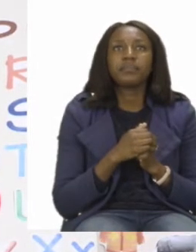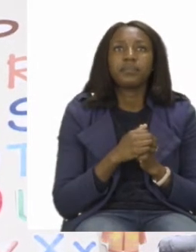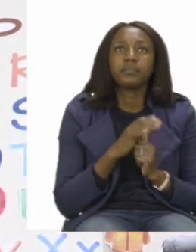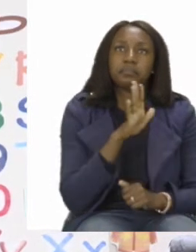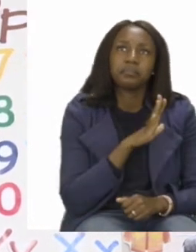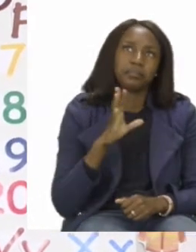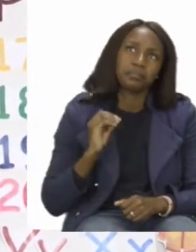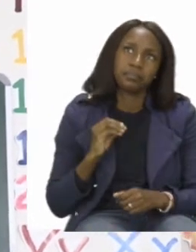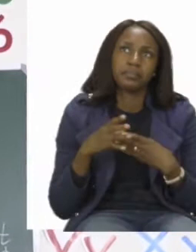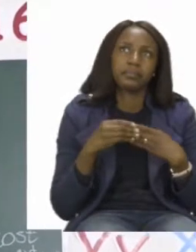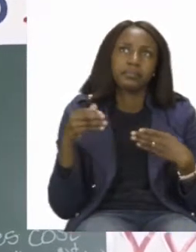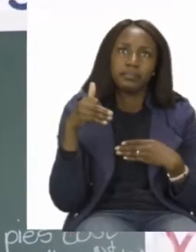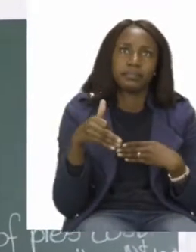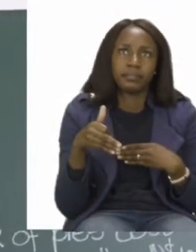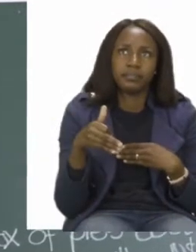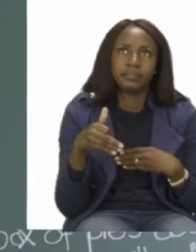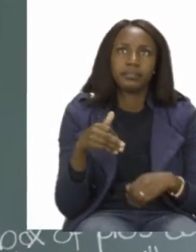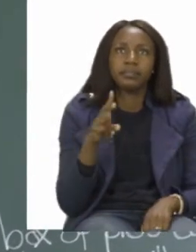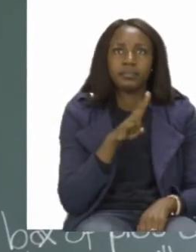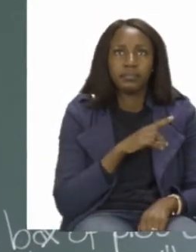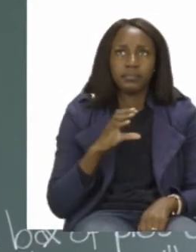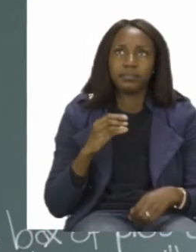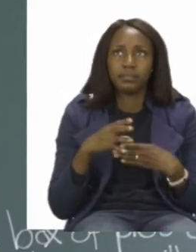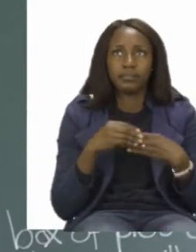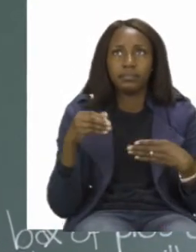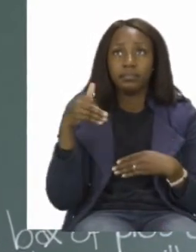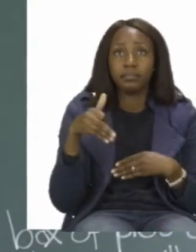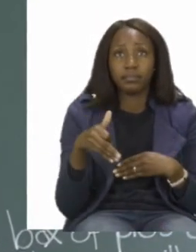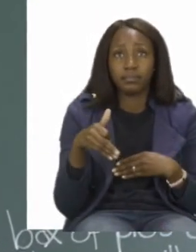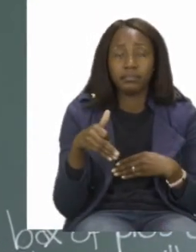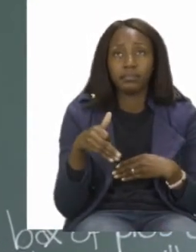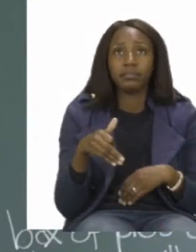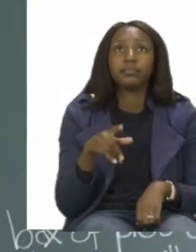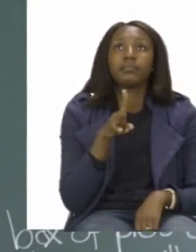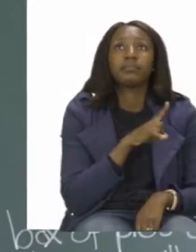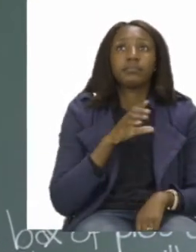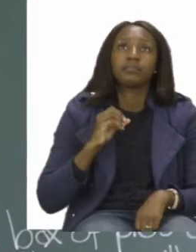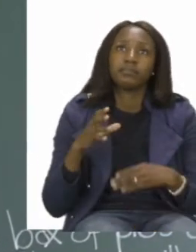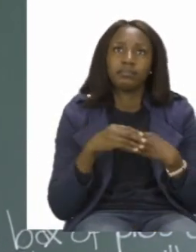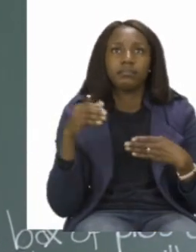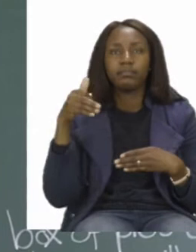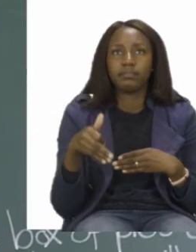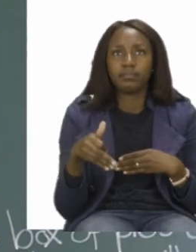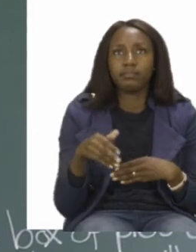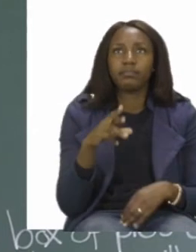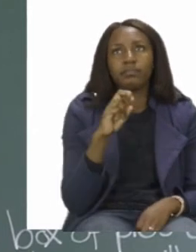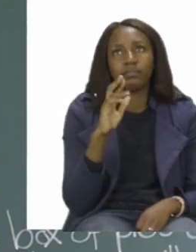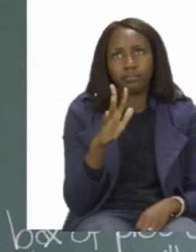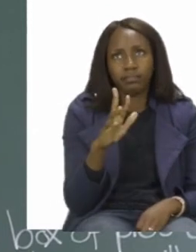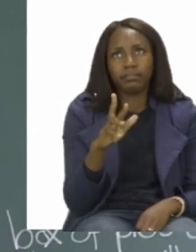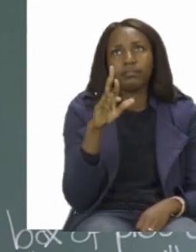So we said there is a $50 note, 20 Namibian dollar note, there's a